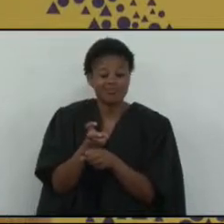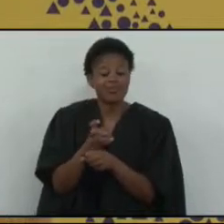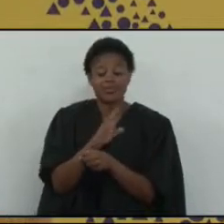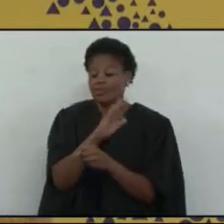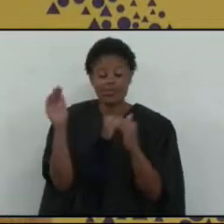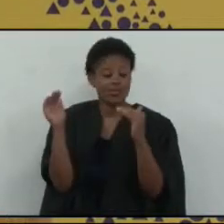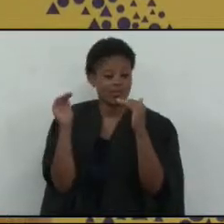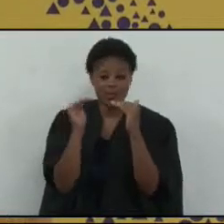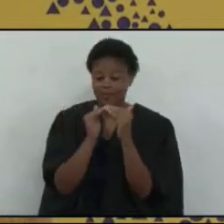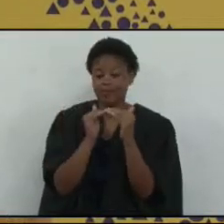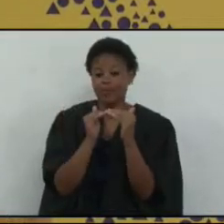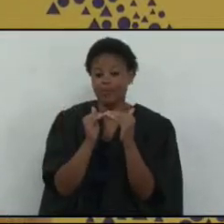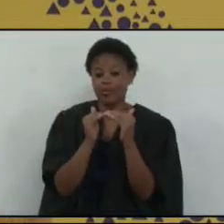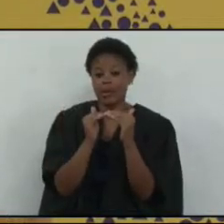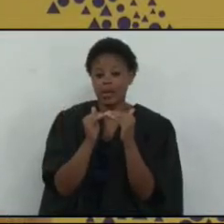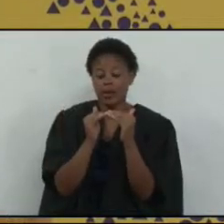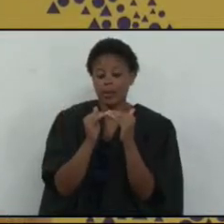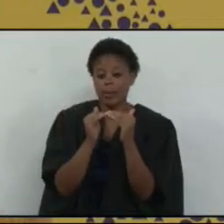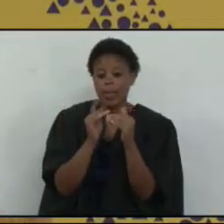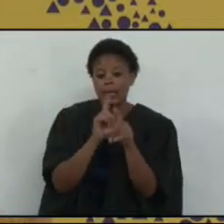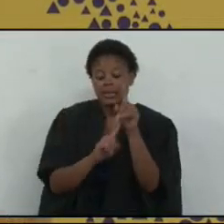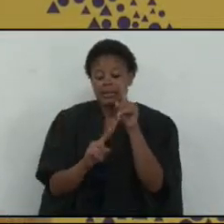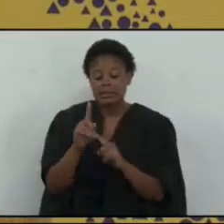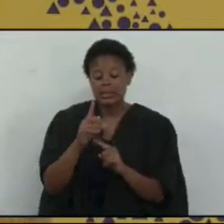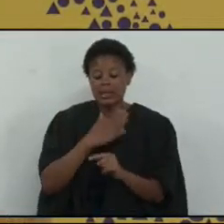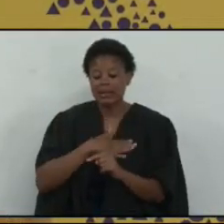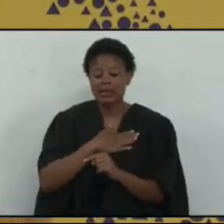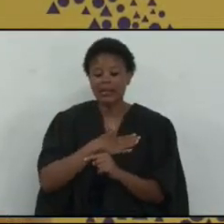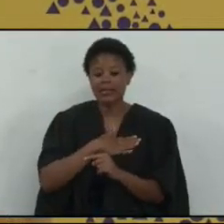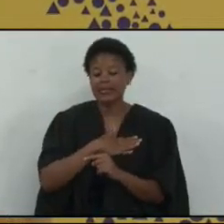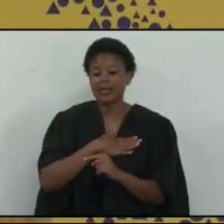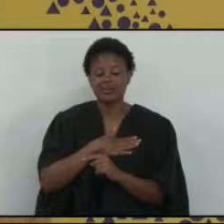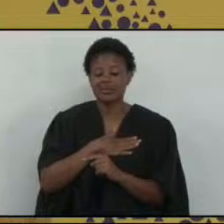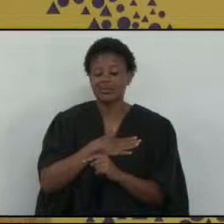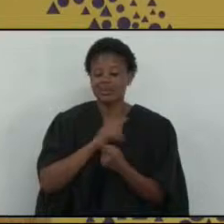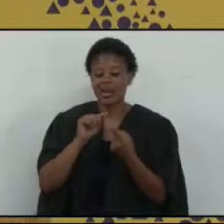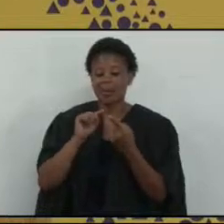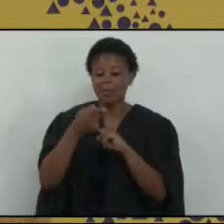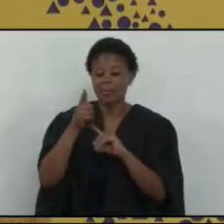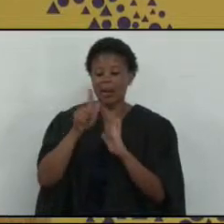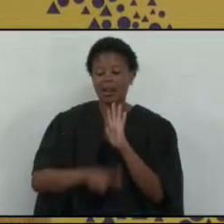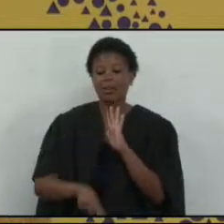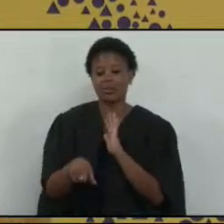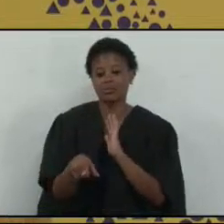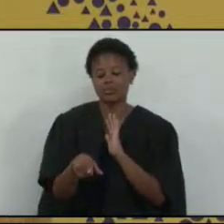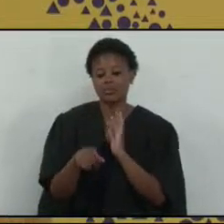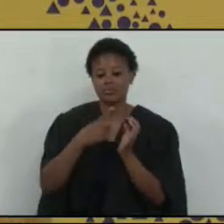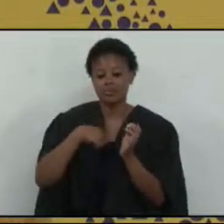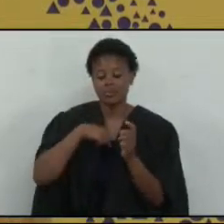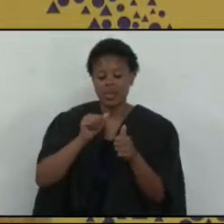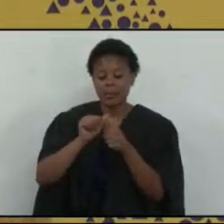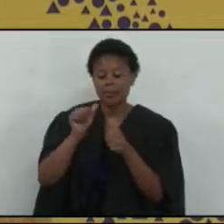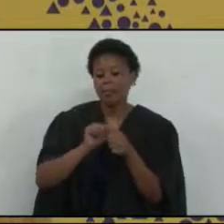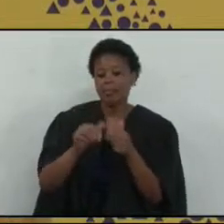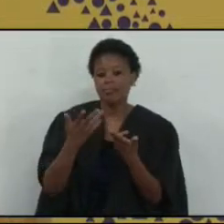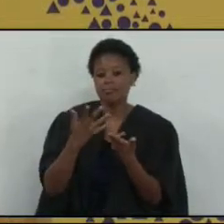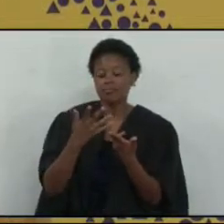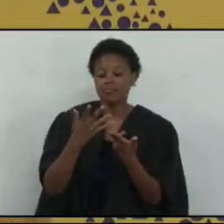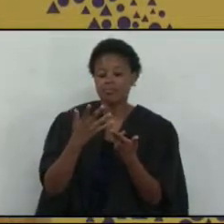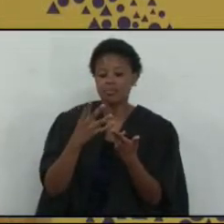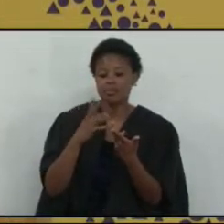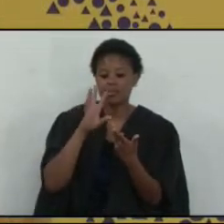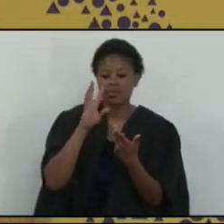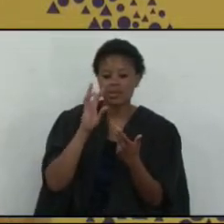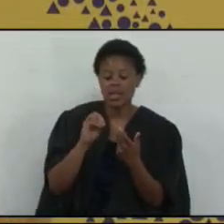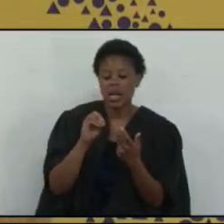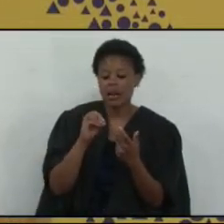unfair, and often it may feel pointless. We would all much rather be out having